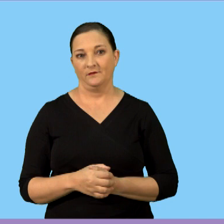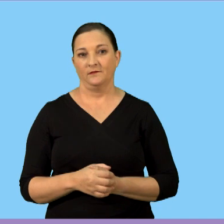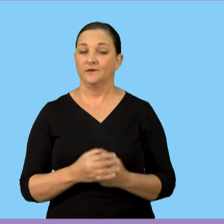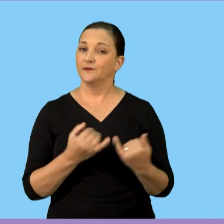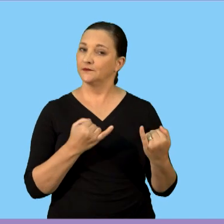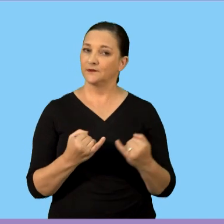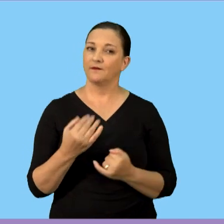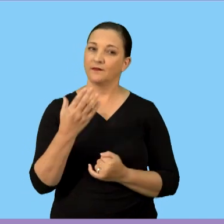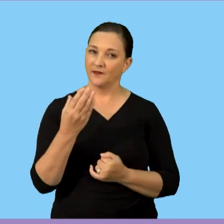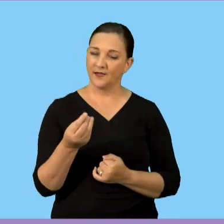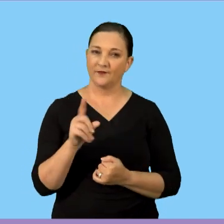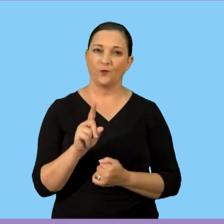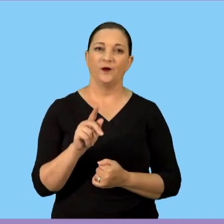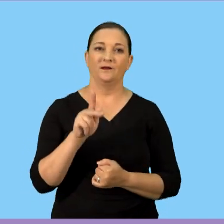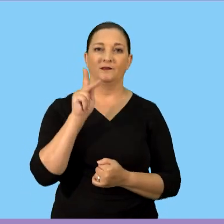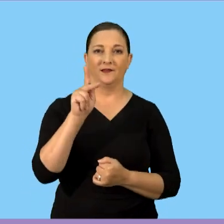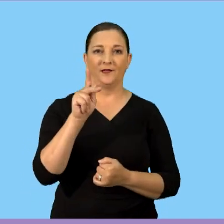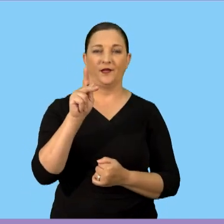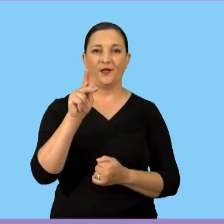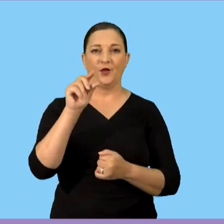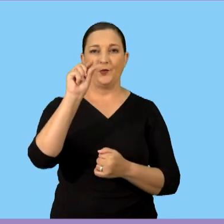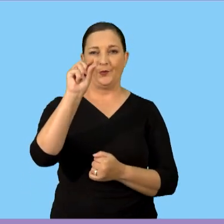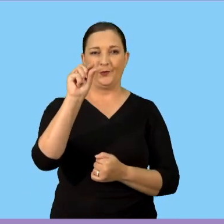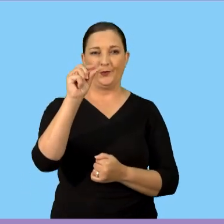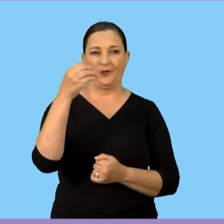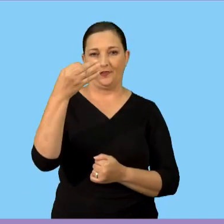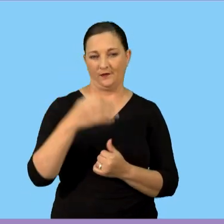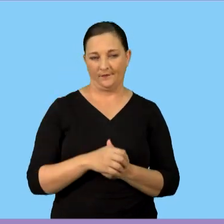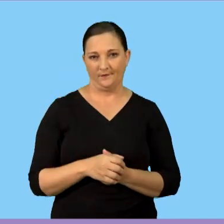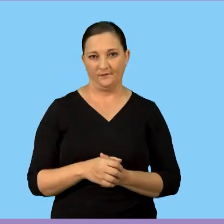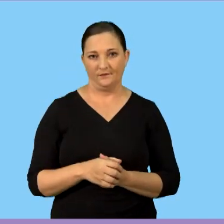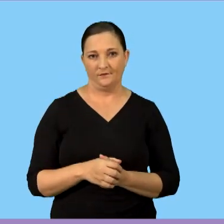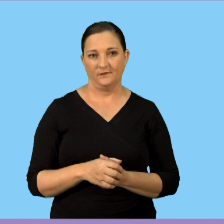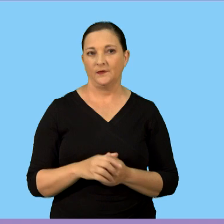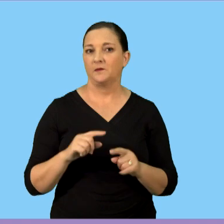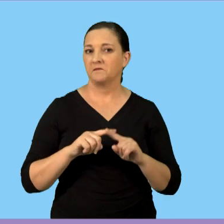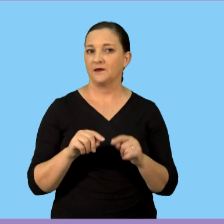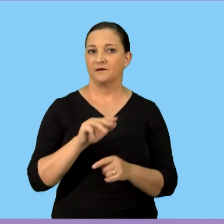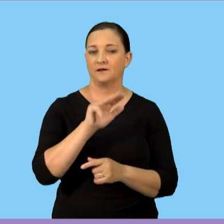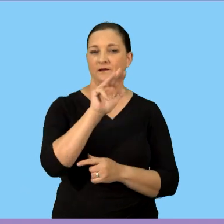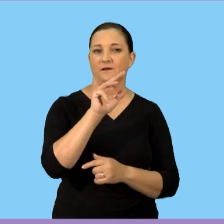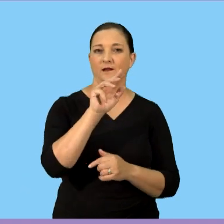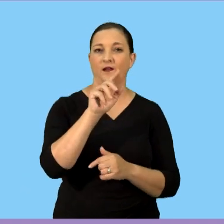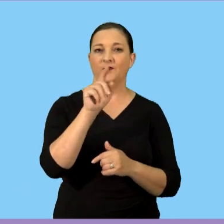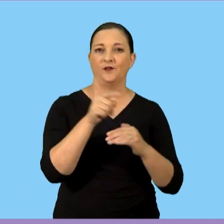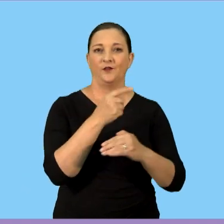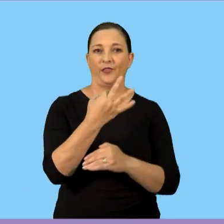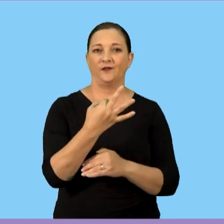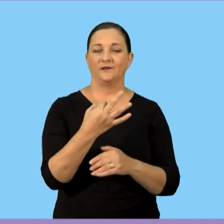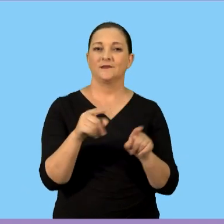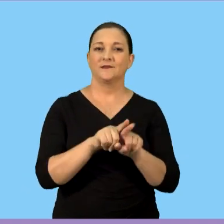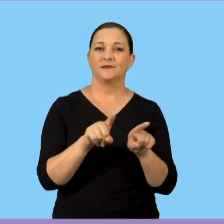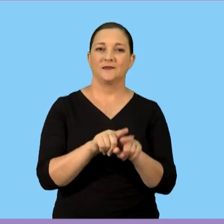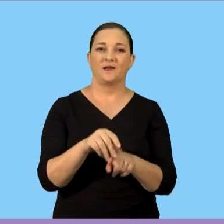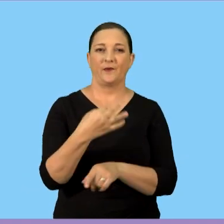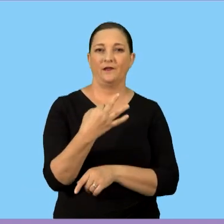can separate that. We still have the k cubed outside of that bracket, but 9/3 is equals to